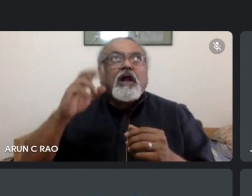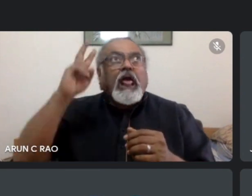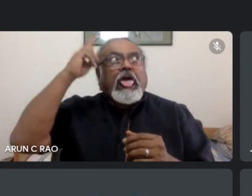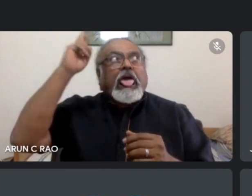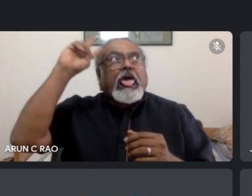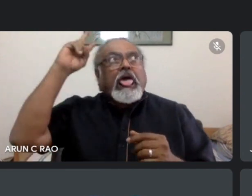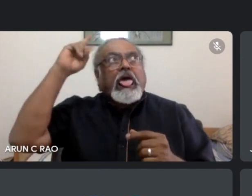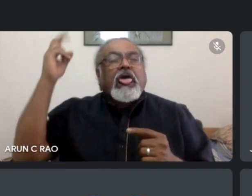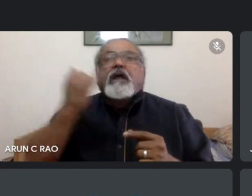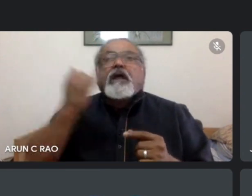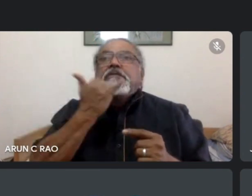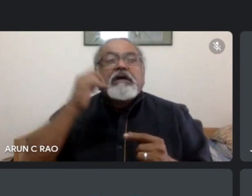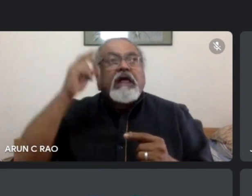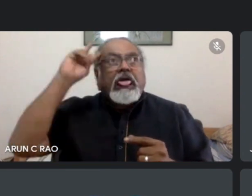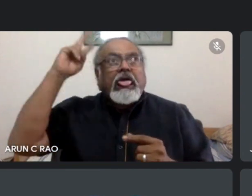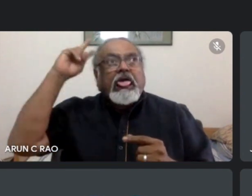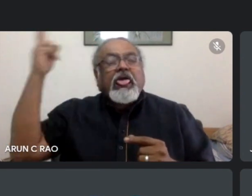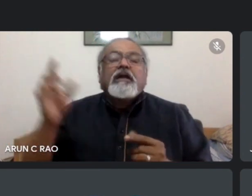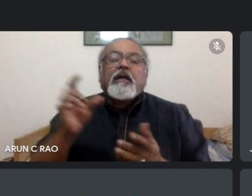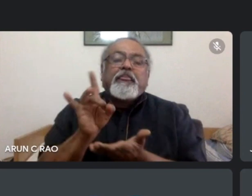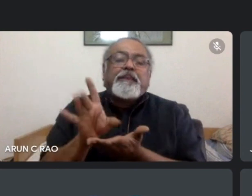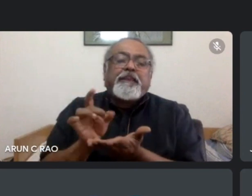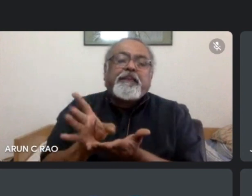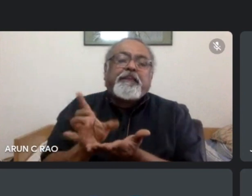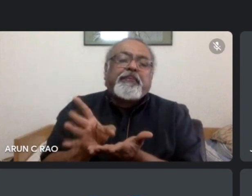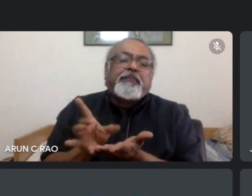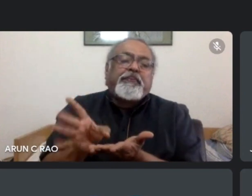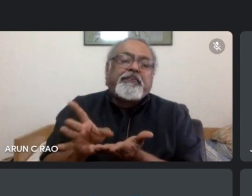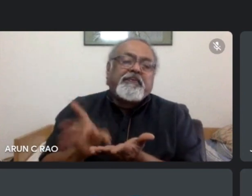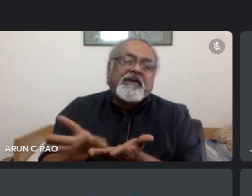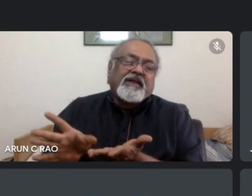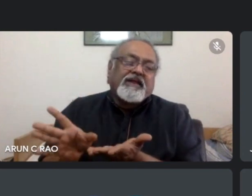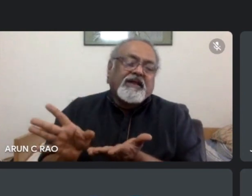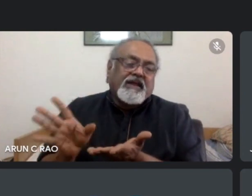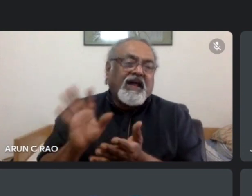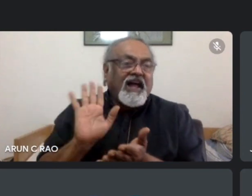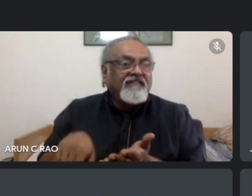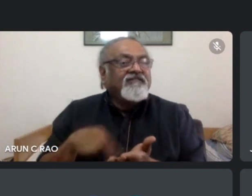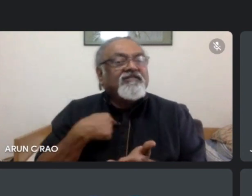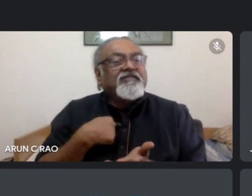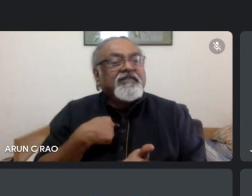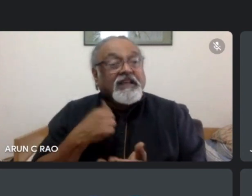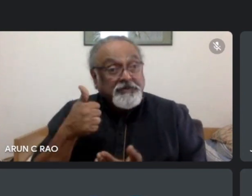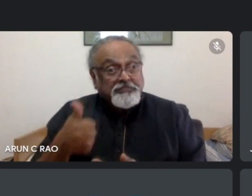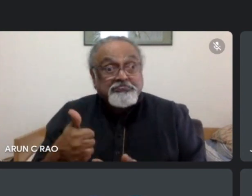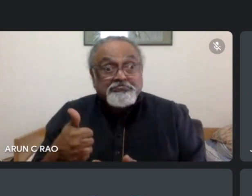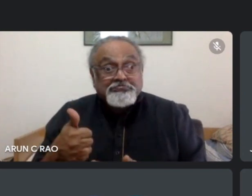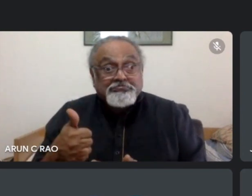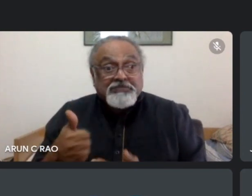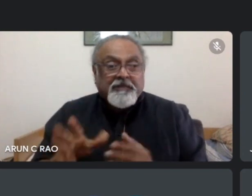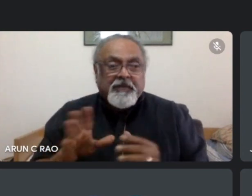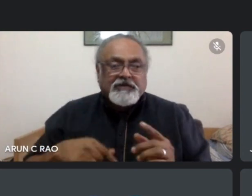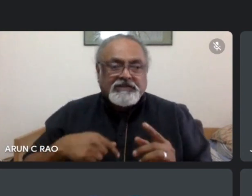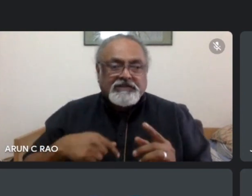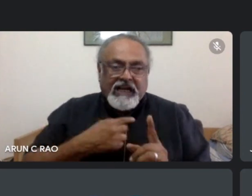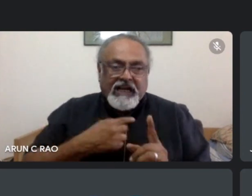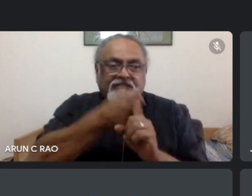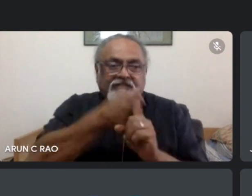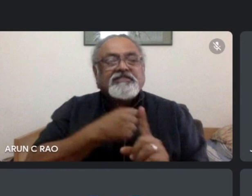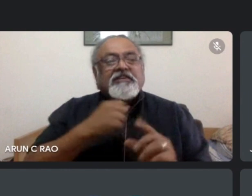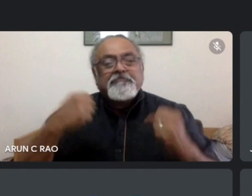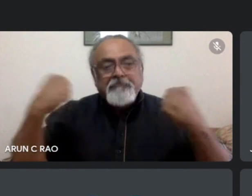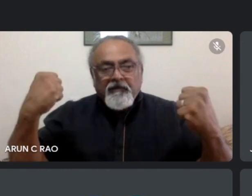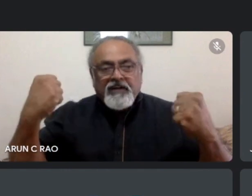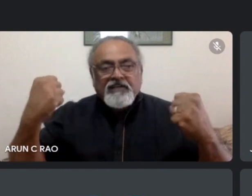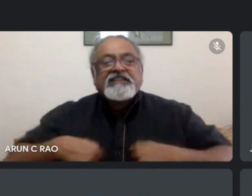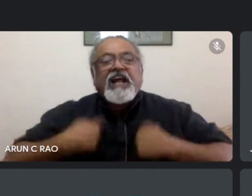powerful. So self advocacy to me is um, uh, like empowering